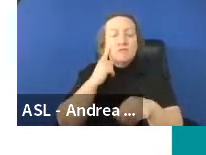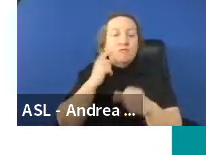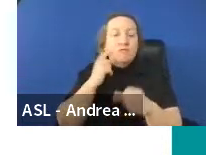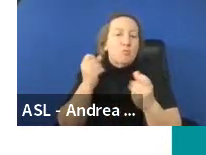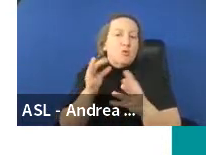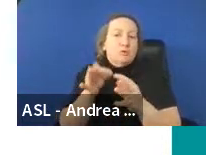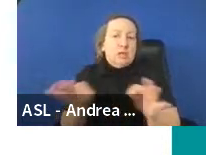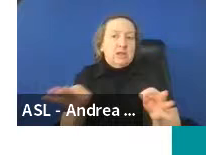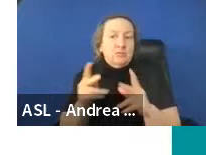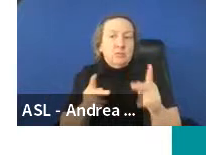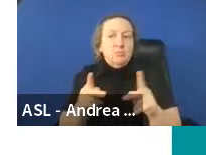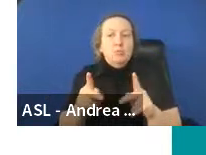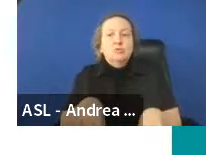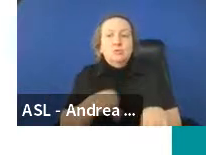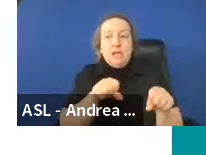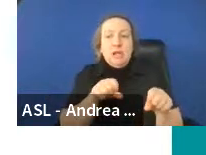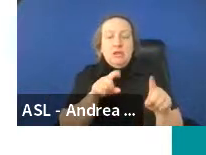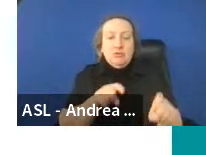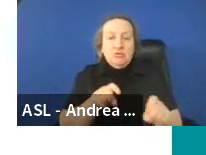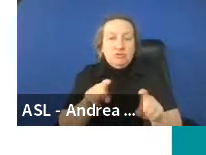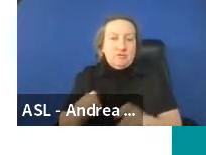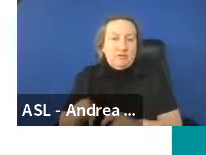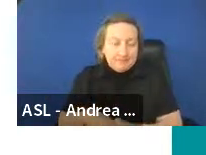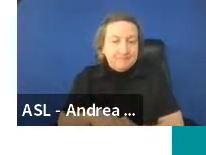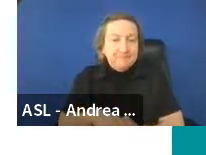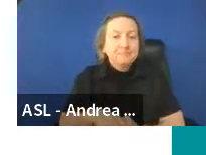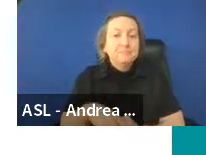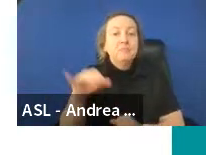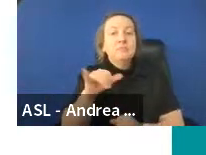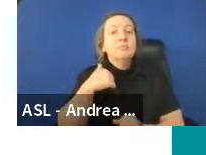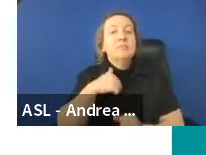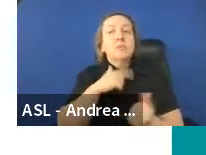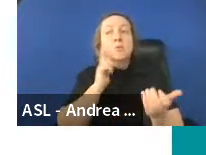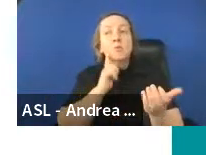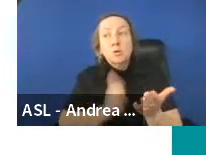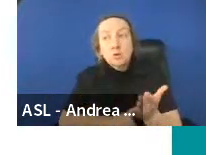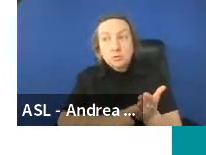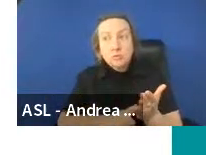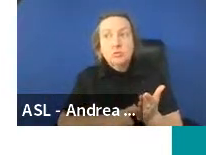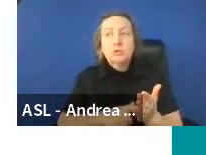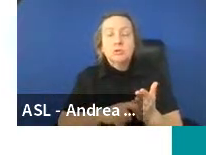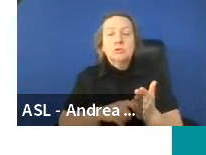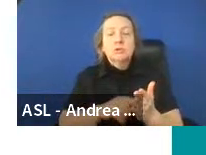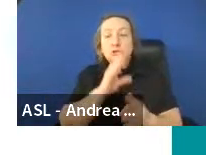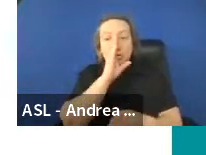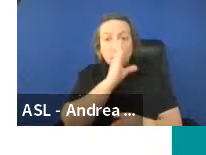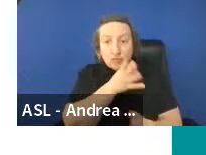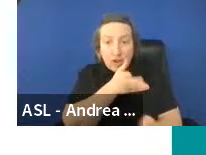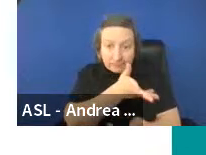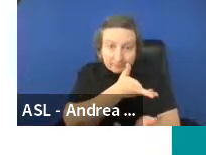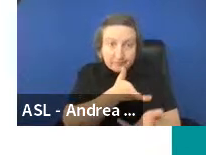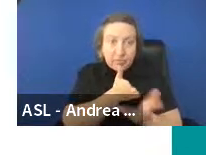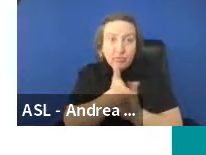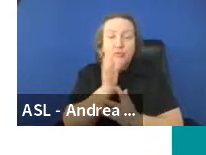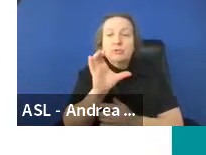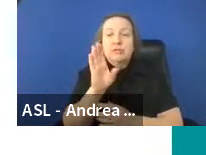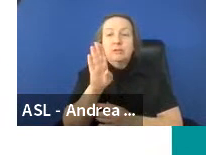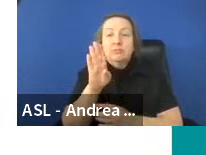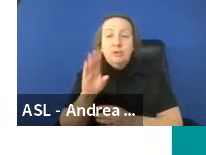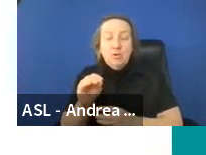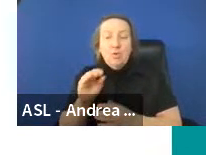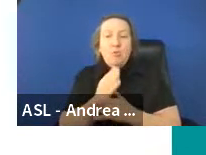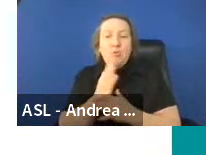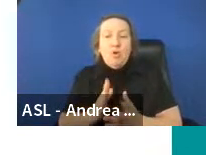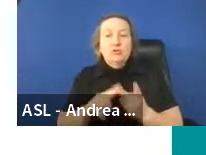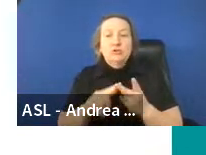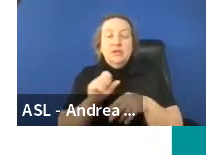survey. We also noticed that direct engagement through the CBO partners and advisory